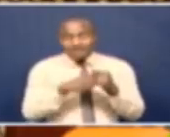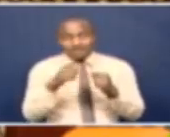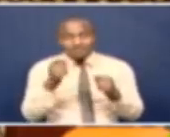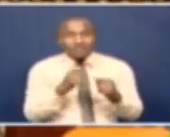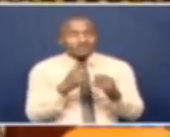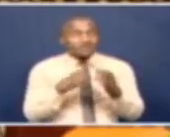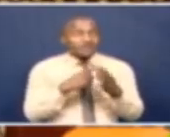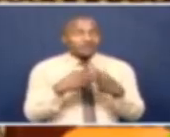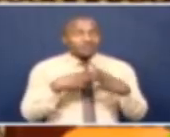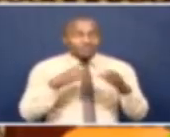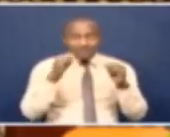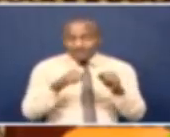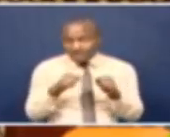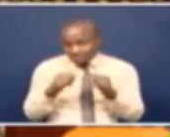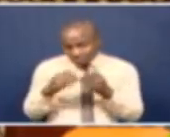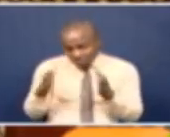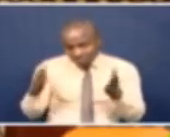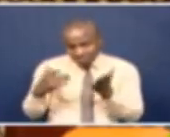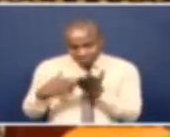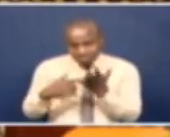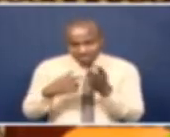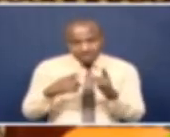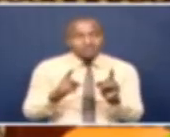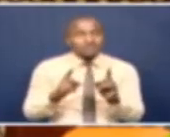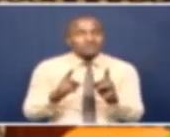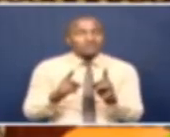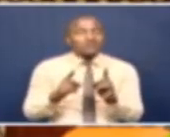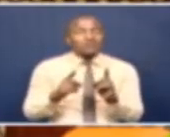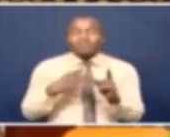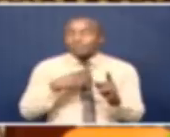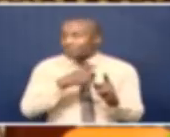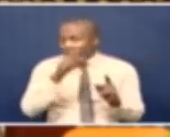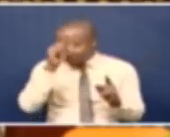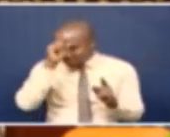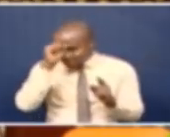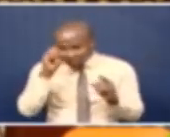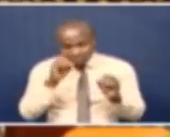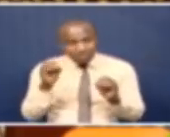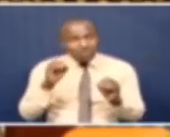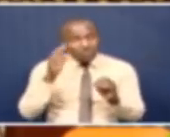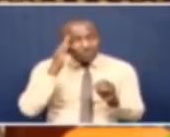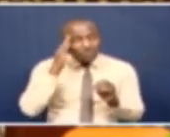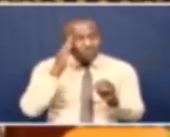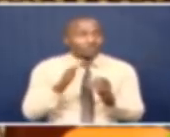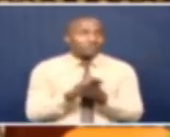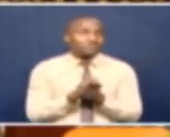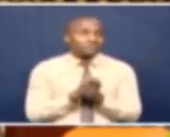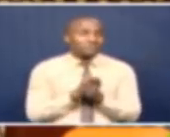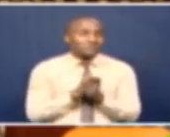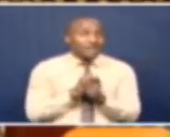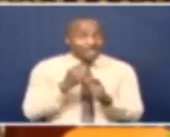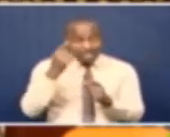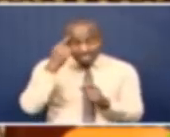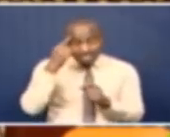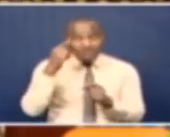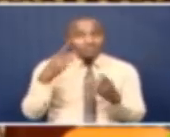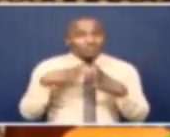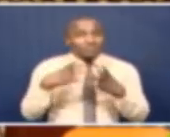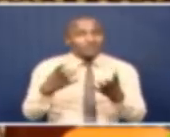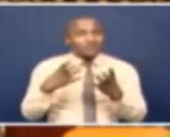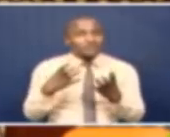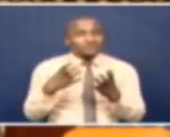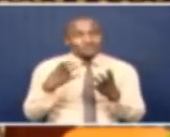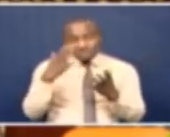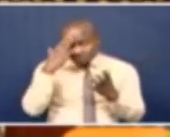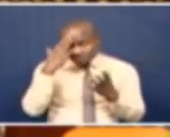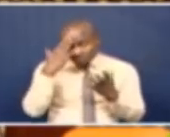that people regroup and reorganize themselves. Nobody's that naive from a political point of view to allow it. I think what people need to do is to get